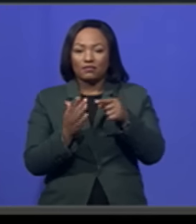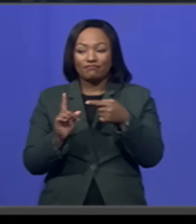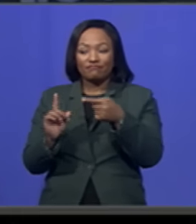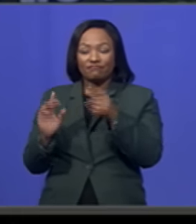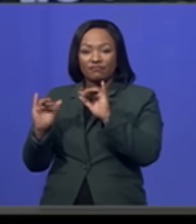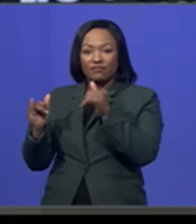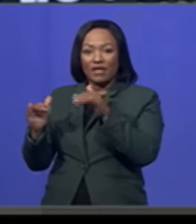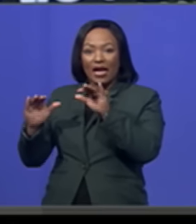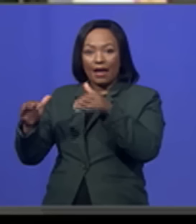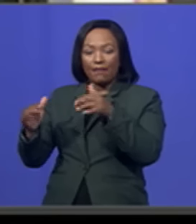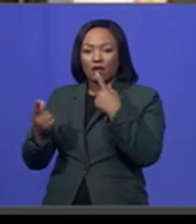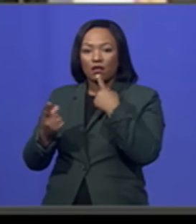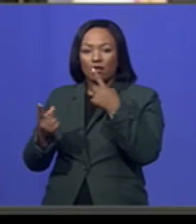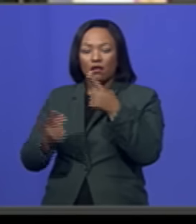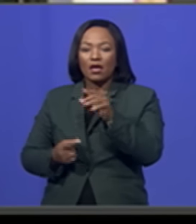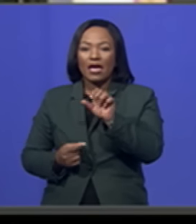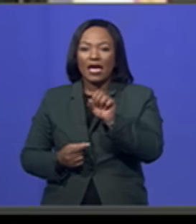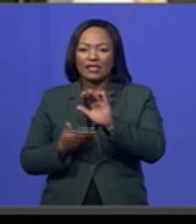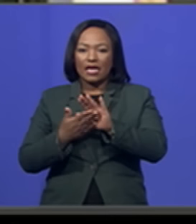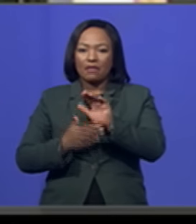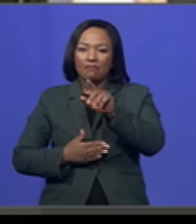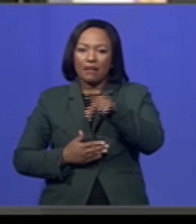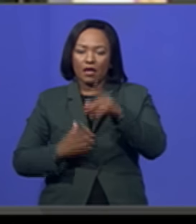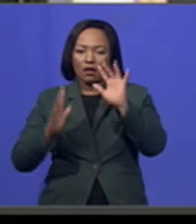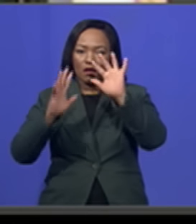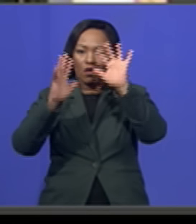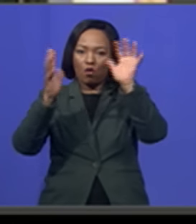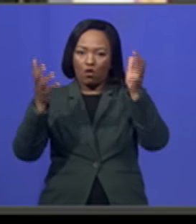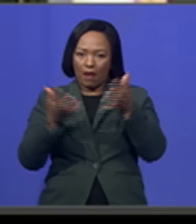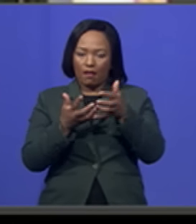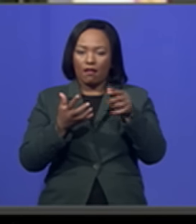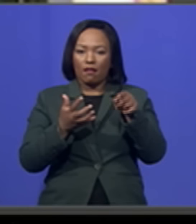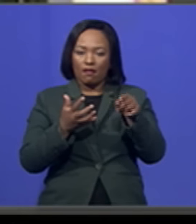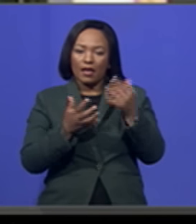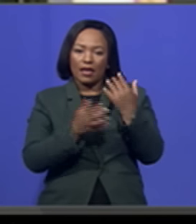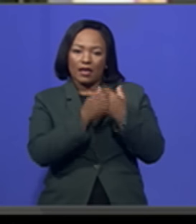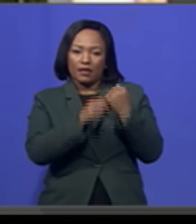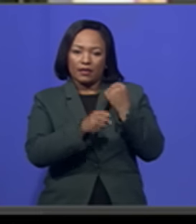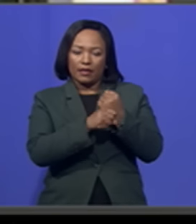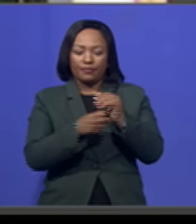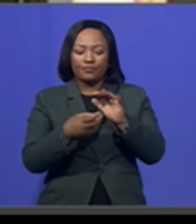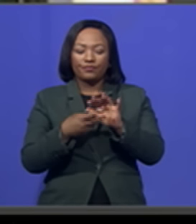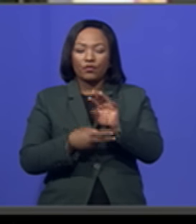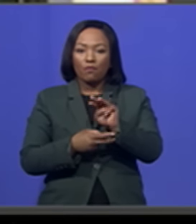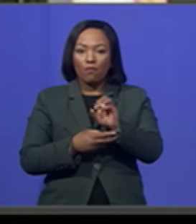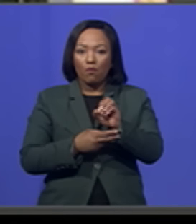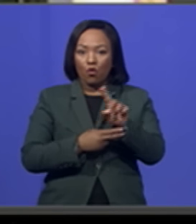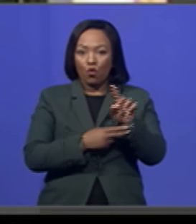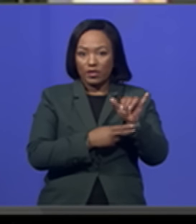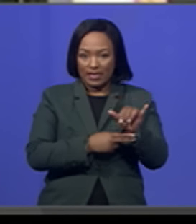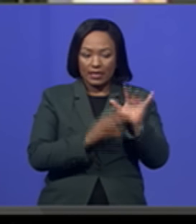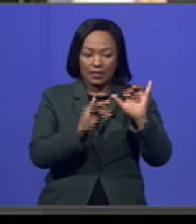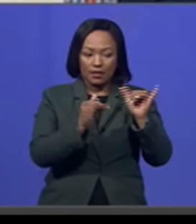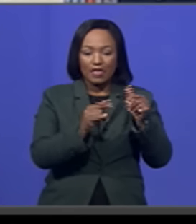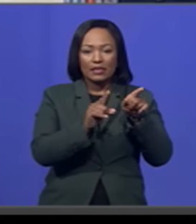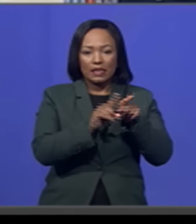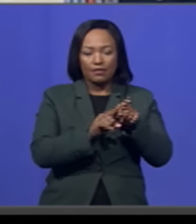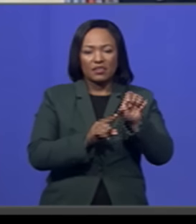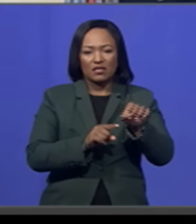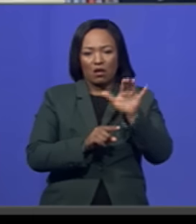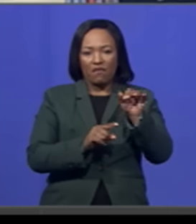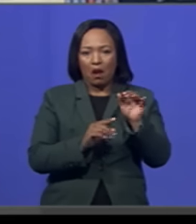ya S&P Global ngwahola ha Moody's le yona e bontshitse ha Afrika Borwa e le boemong bo tshepisang. The